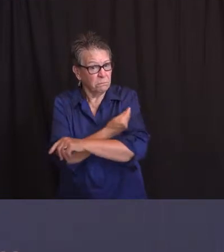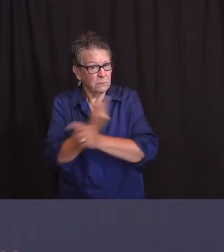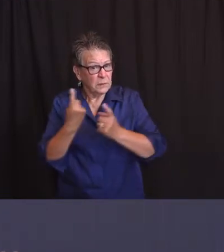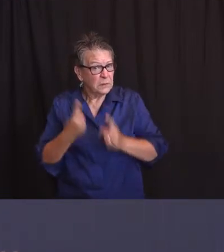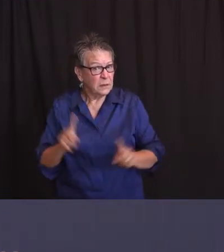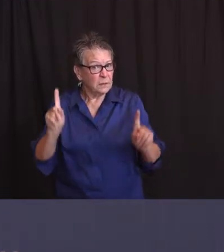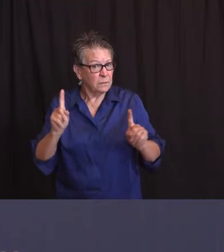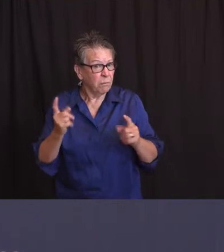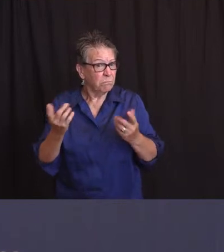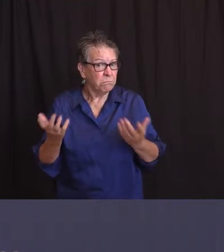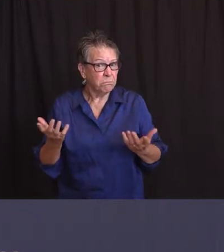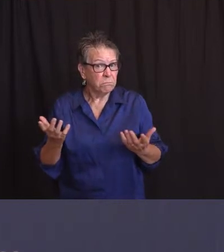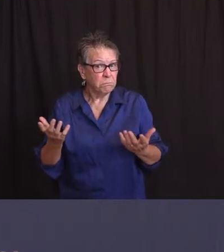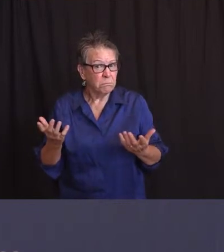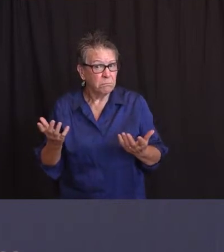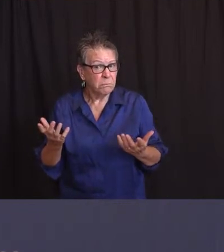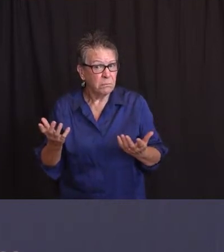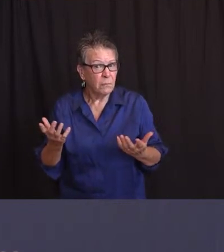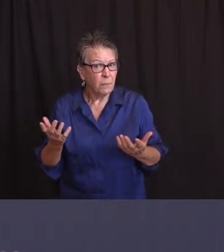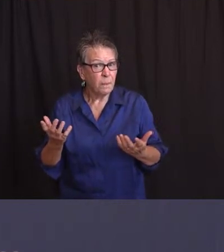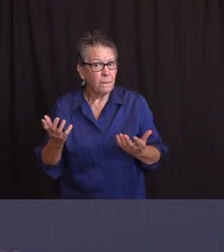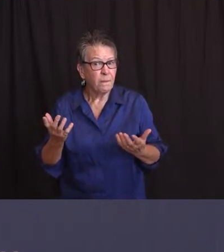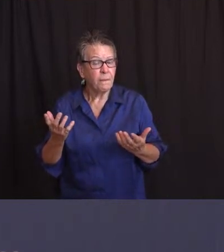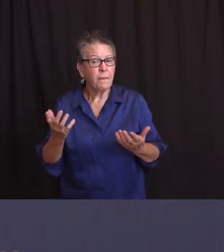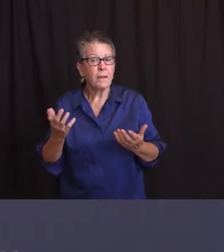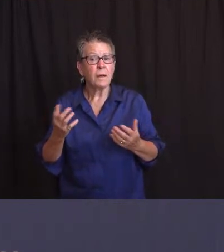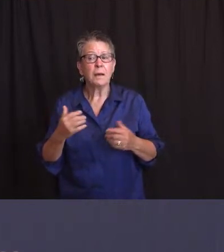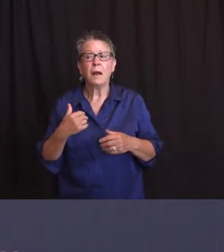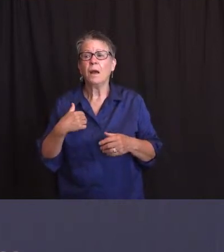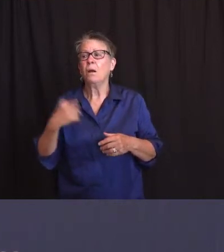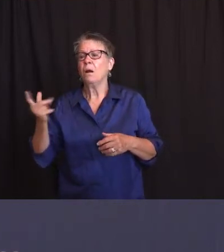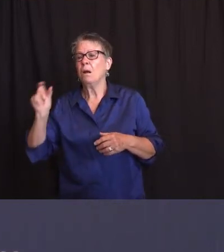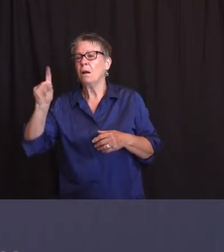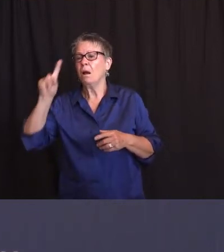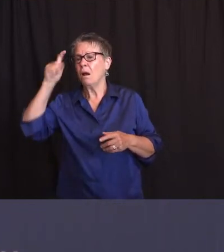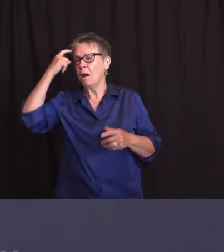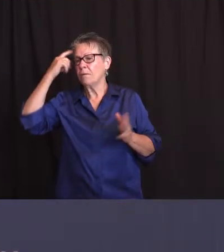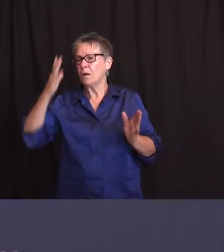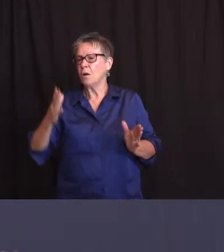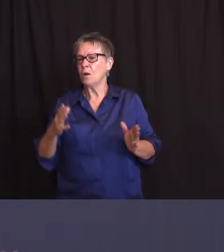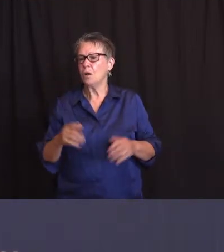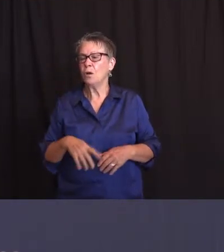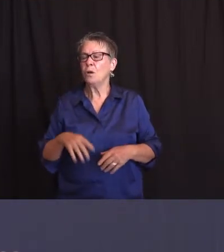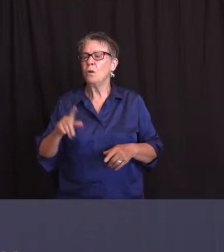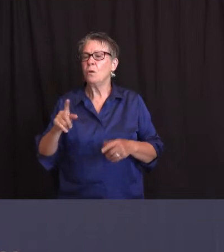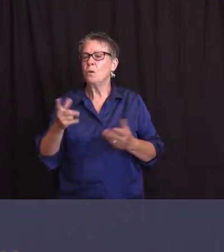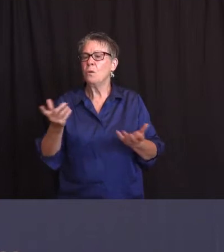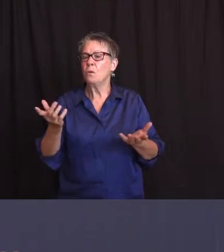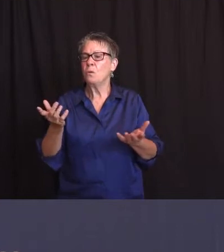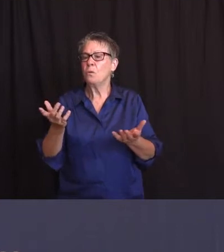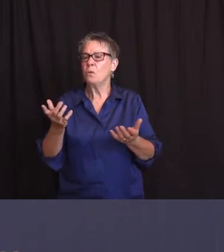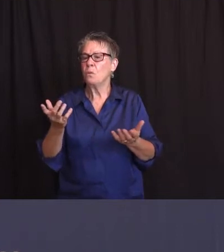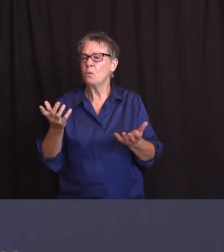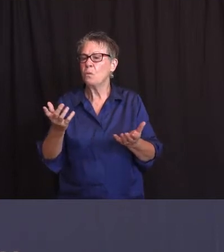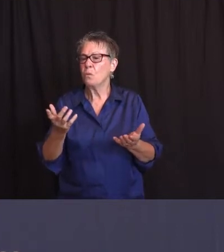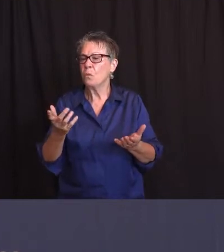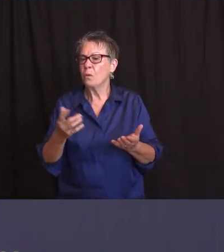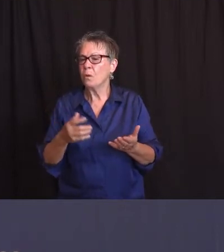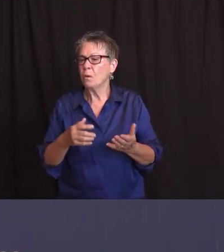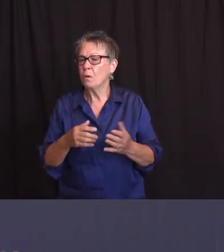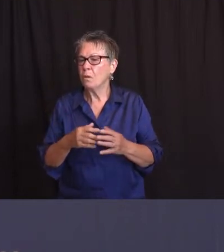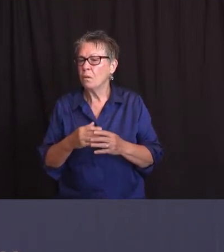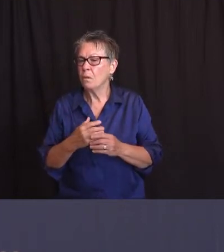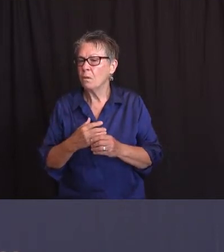For you, Governor, what's the red line at which you would reimpose the indoor mask mandate? Indoor what, sorry? Mask